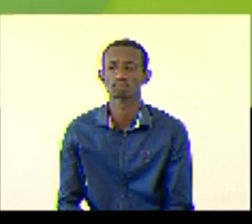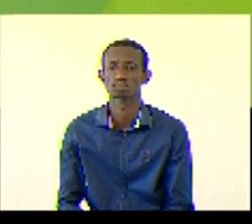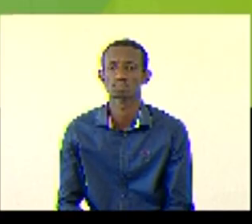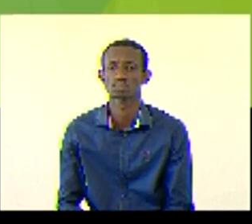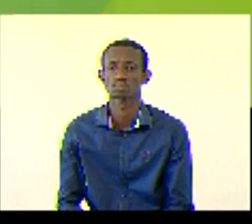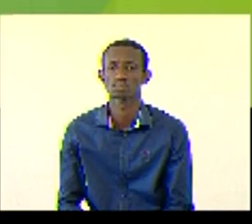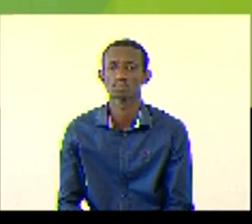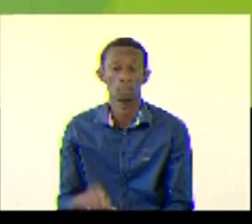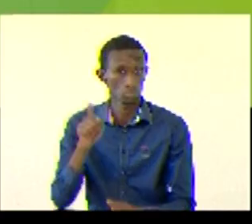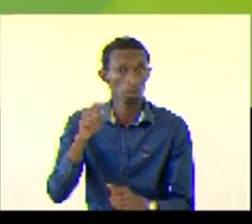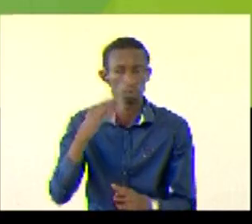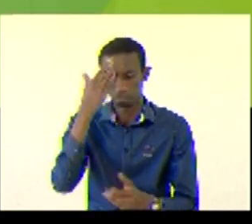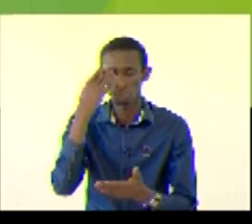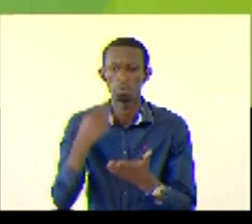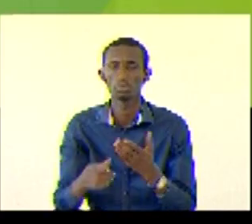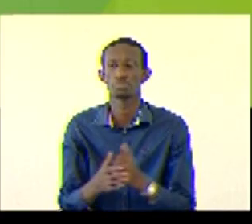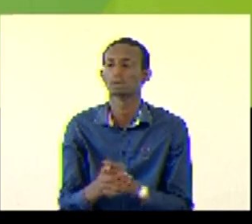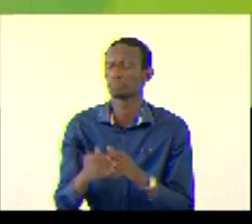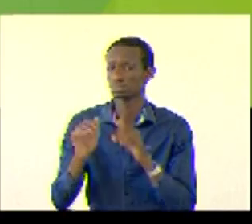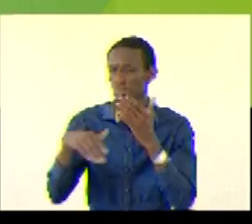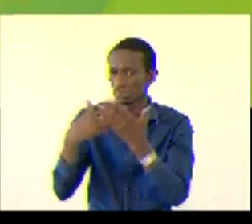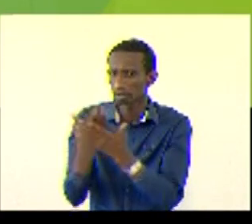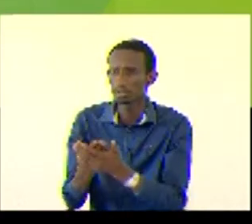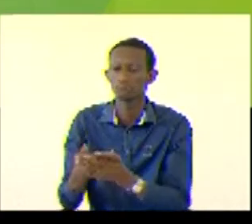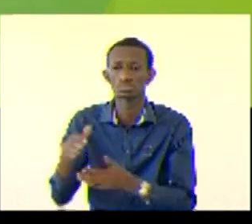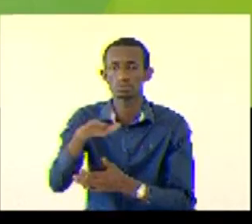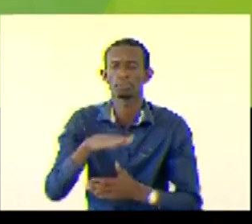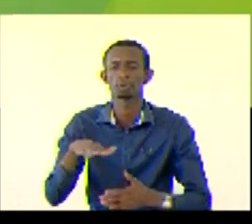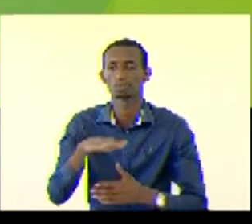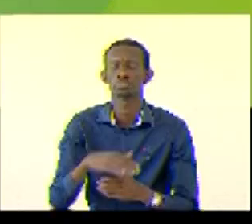So that is why it reaches somewhere and then has to.